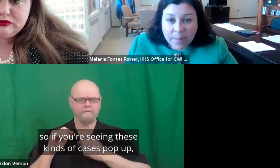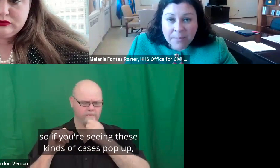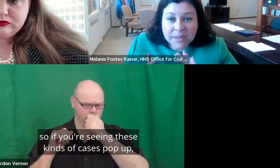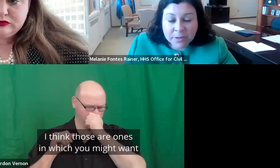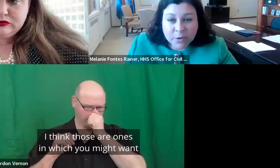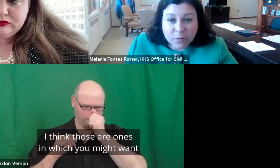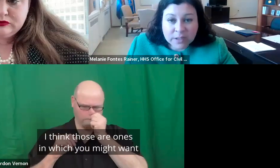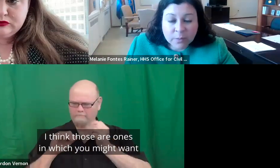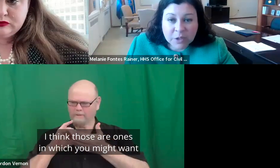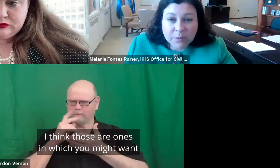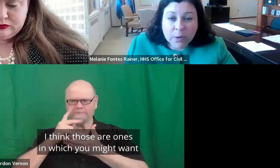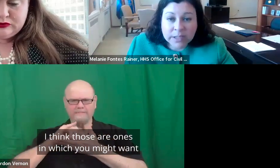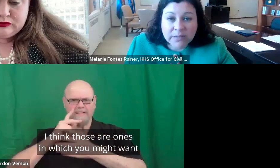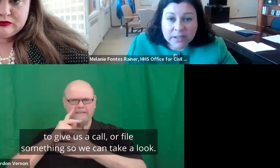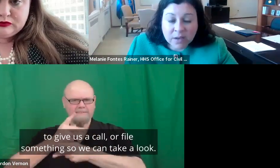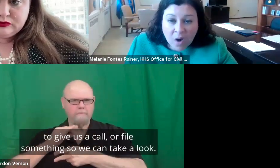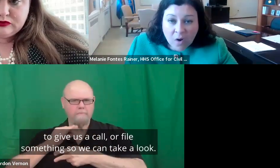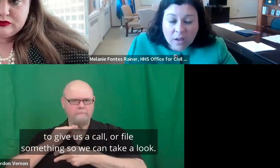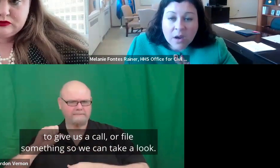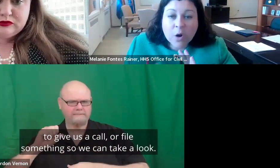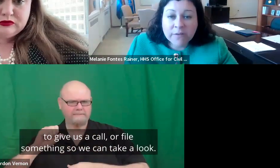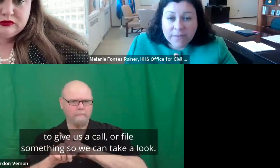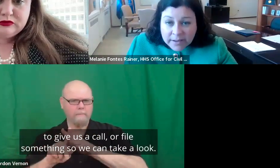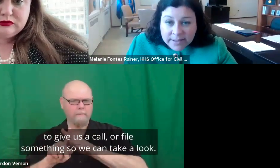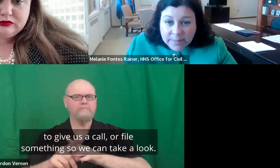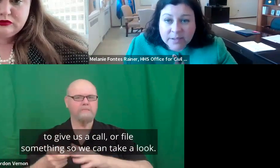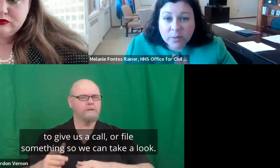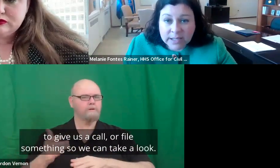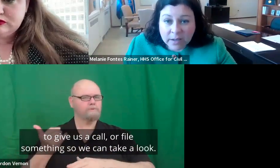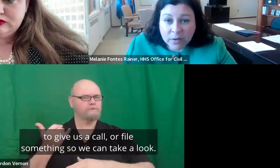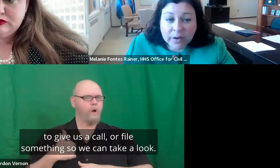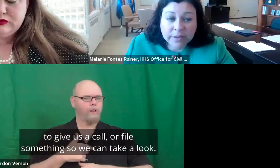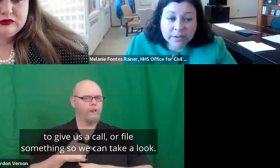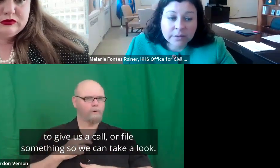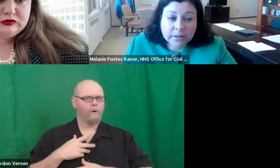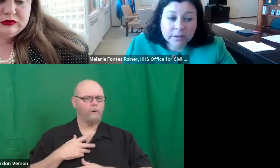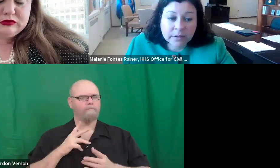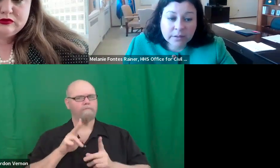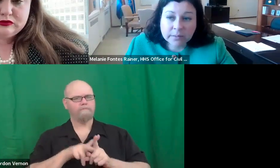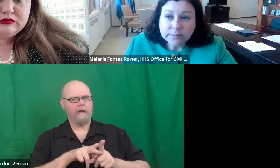cases pop up, I think those are ones in which you might want to give us a call or file something so we can take a look.